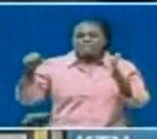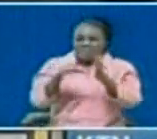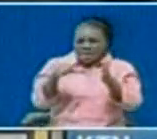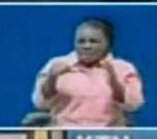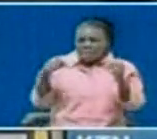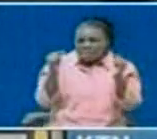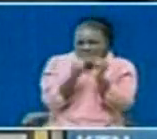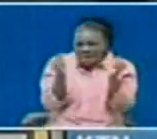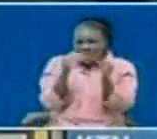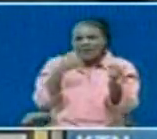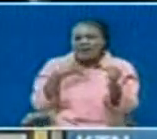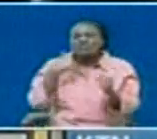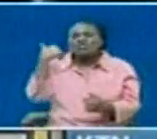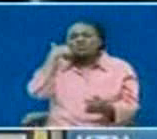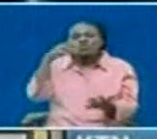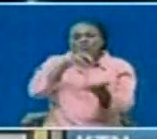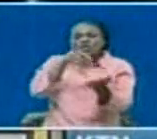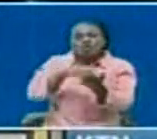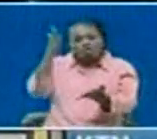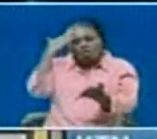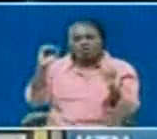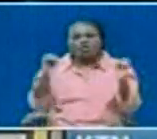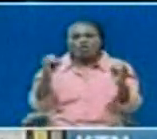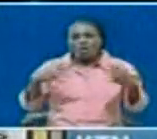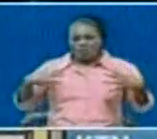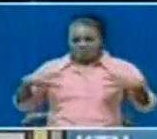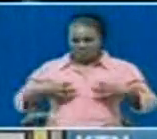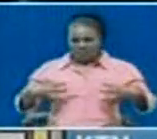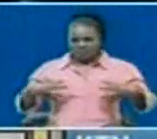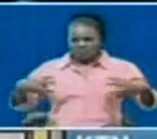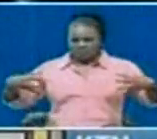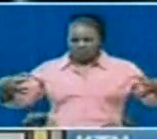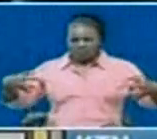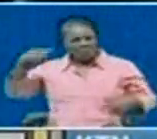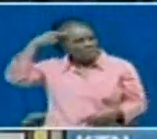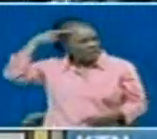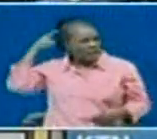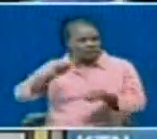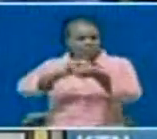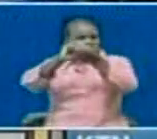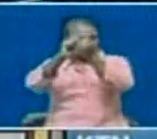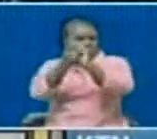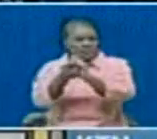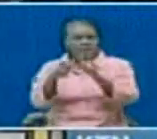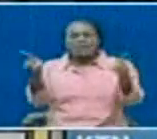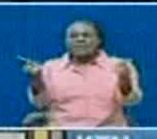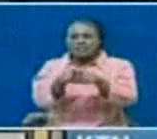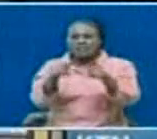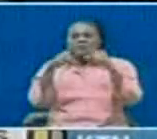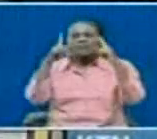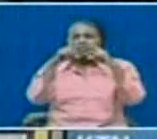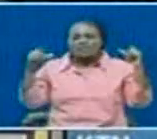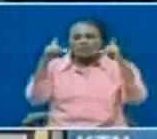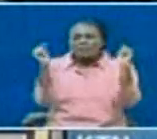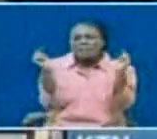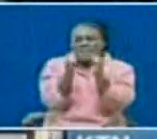an unknown condition that has seen her breasts turn black and enlarge enormously. Her faint voice, an understatement of pain